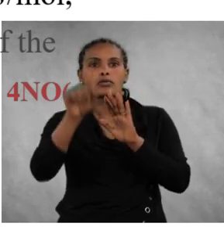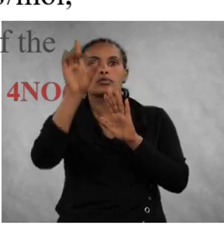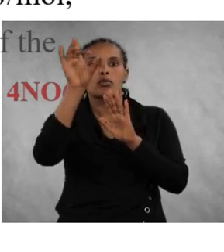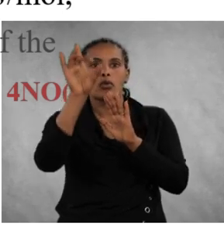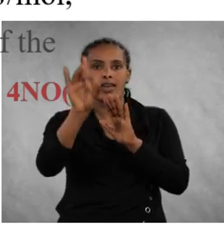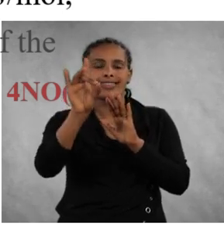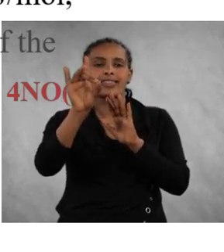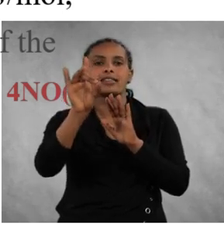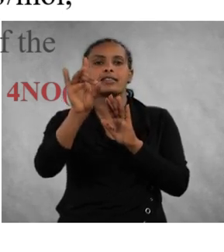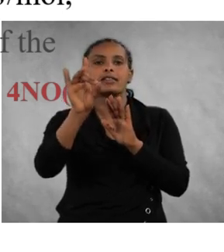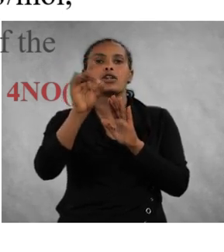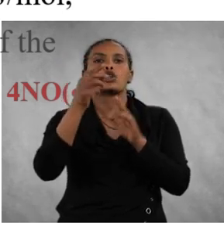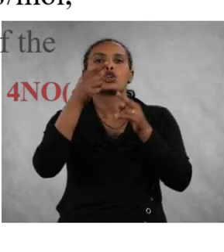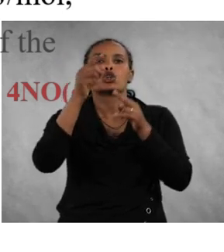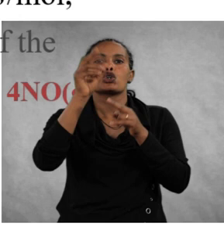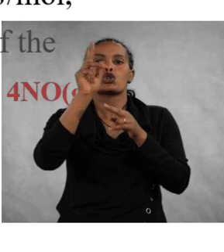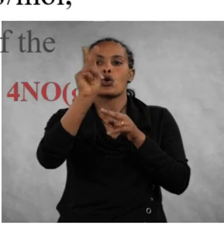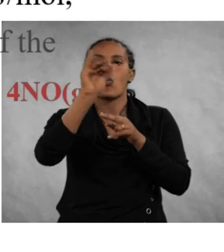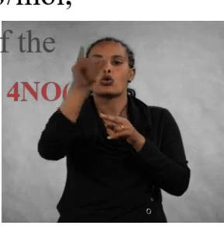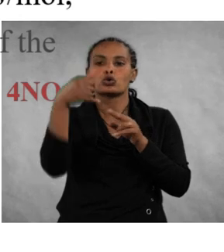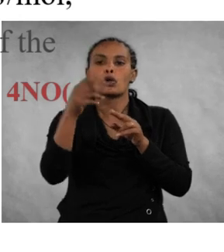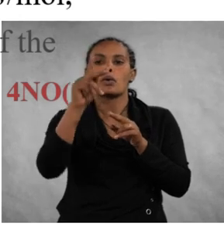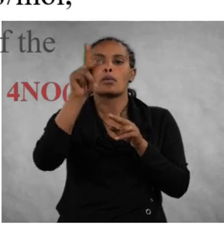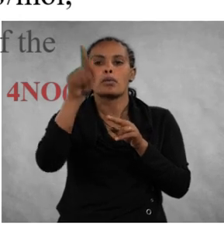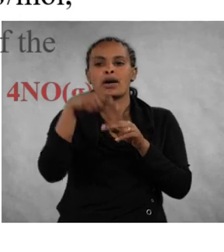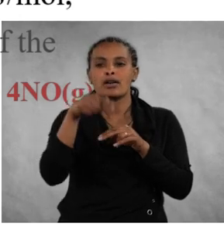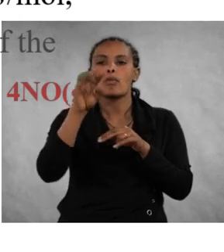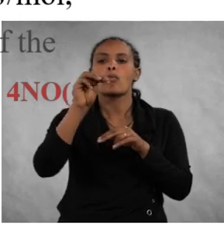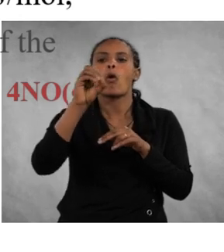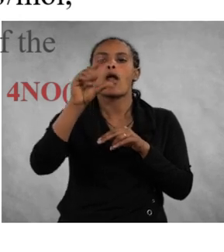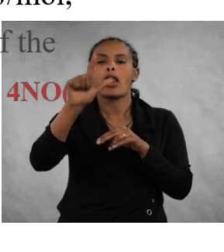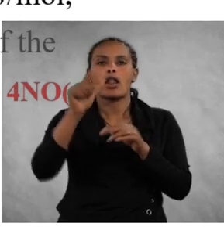241.8 kilojoule per mole,